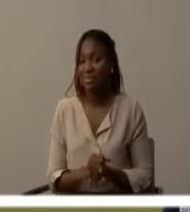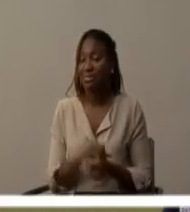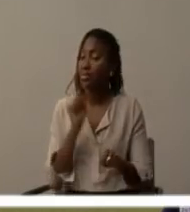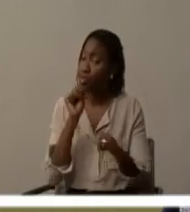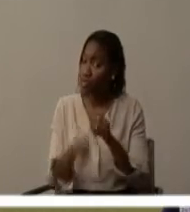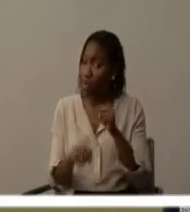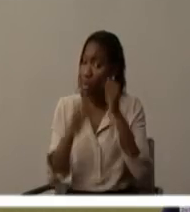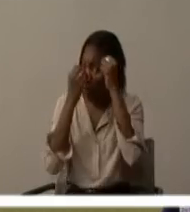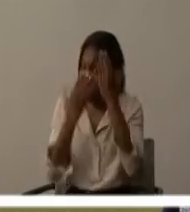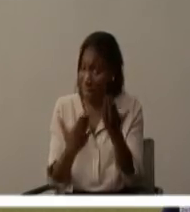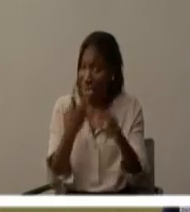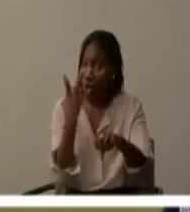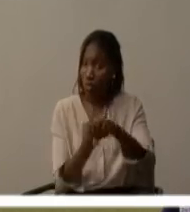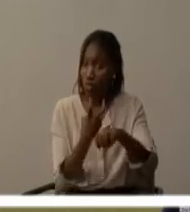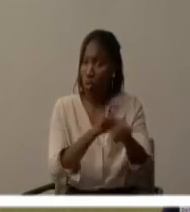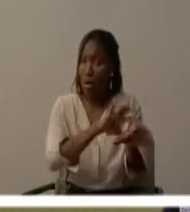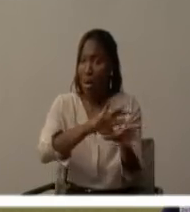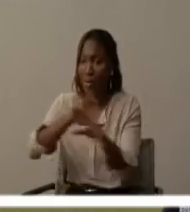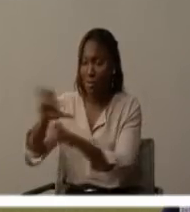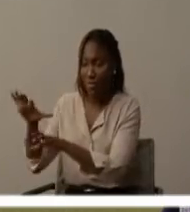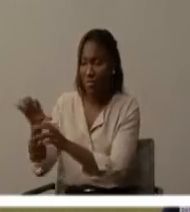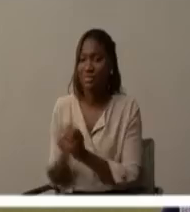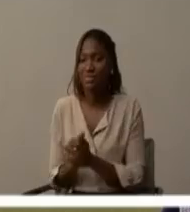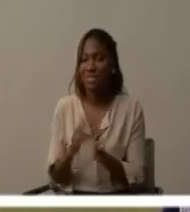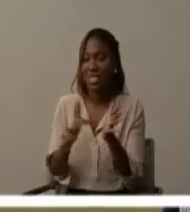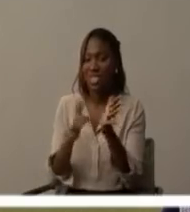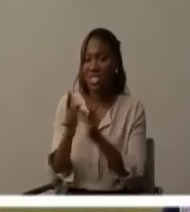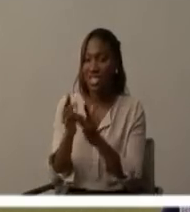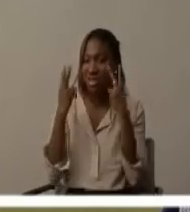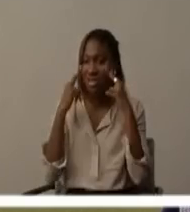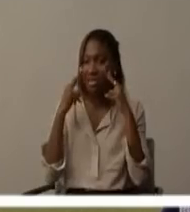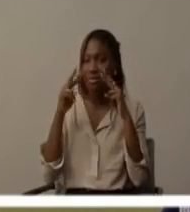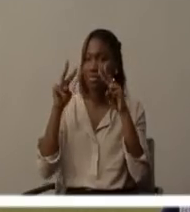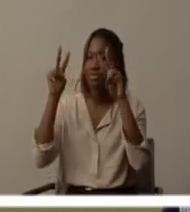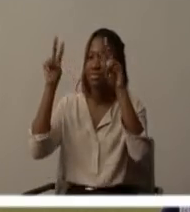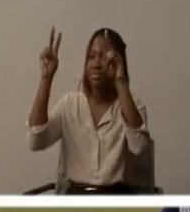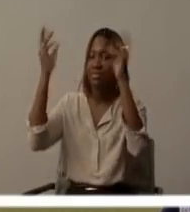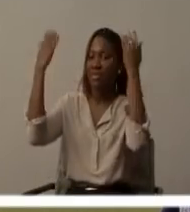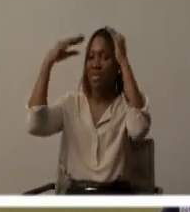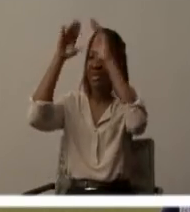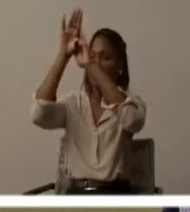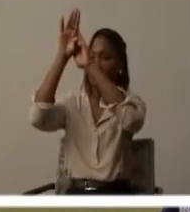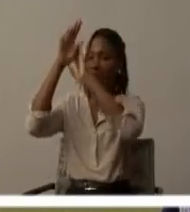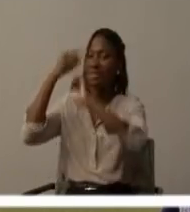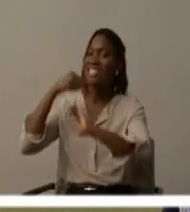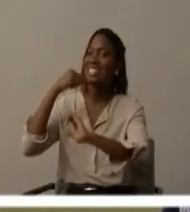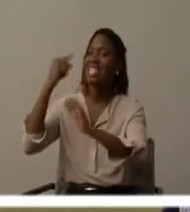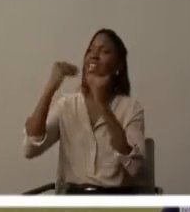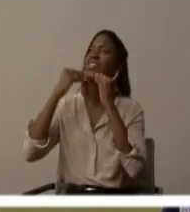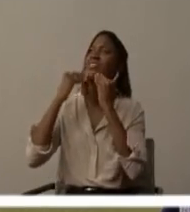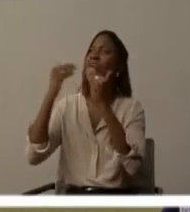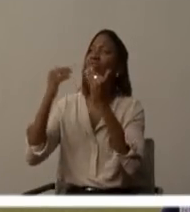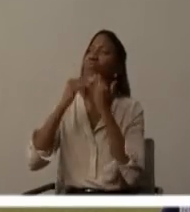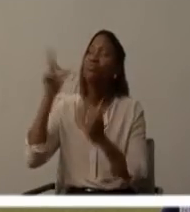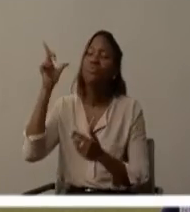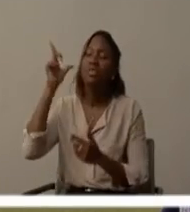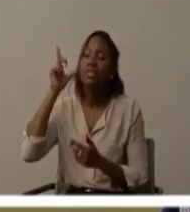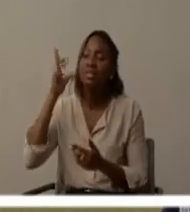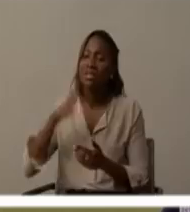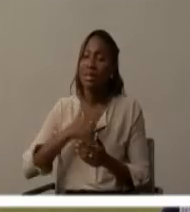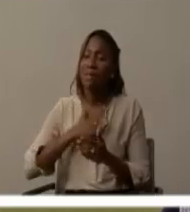stone. Then Jesus lifted up his eyes and said, "Father, I thank you for hearing my prayer.